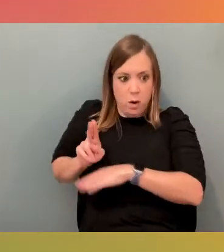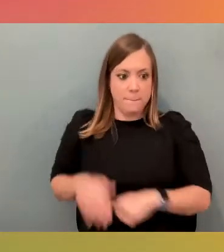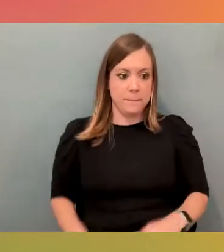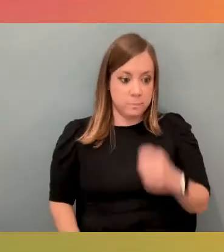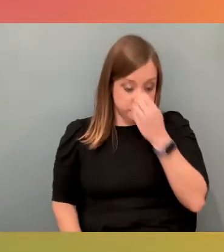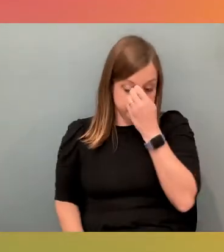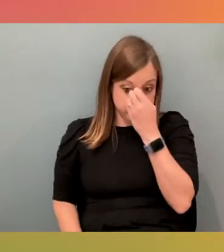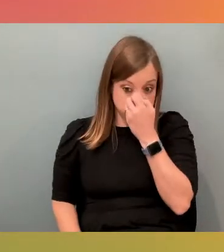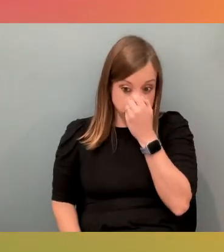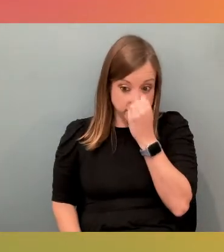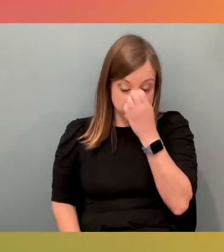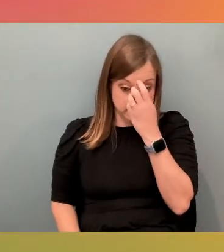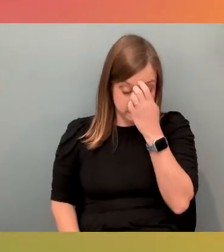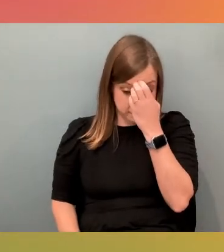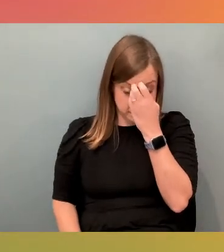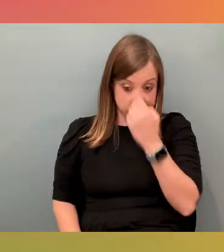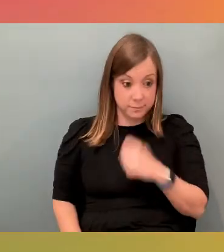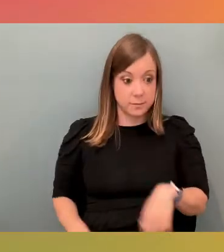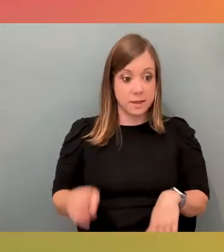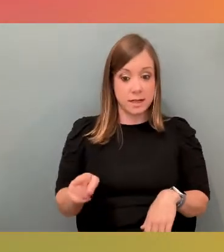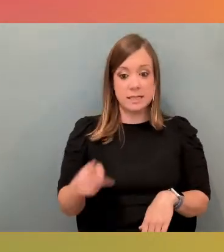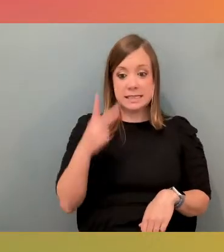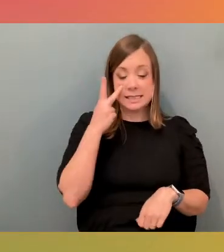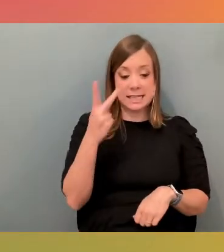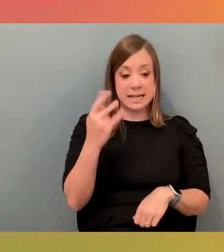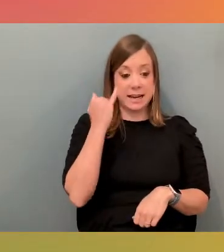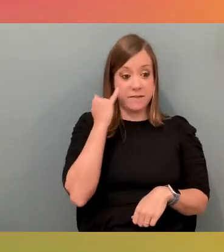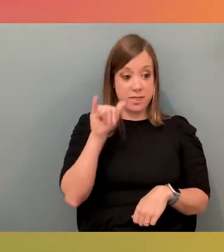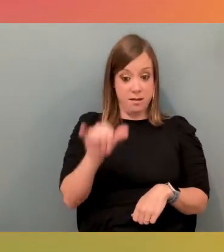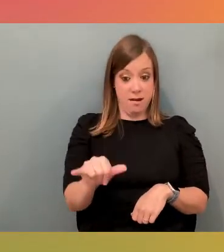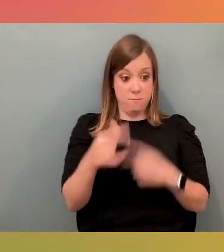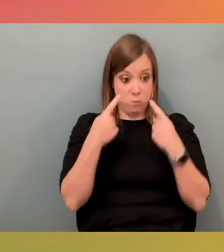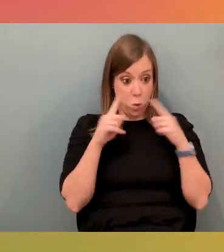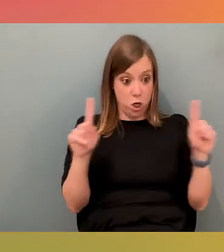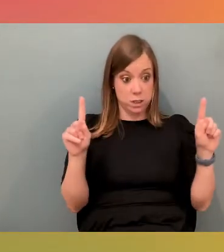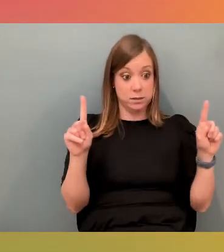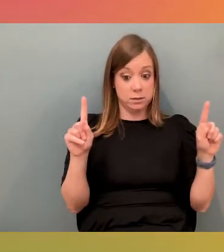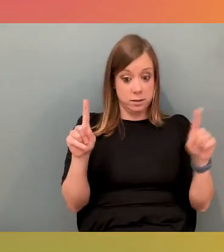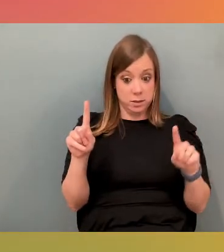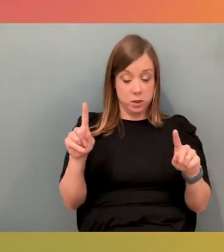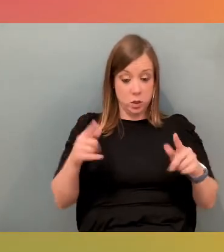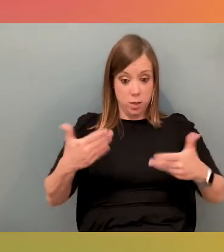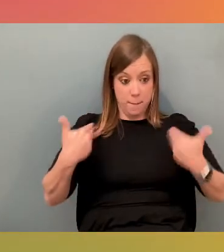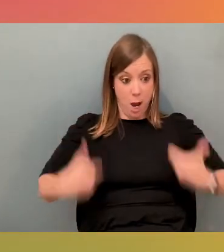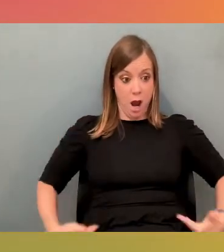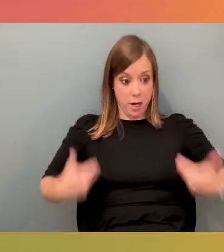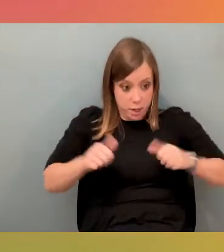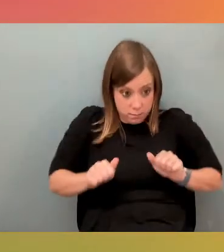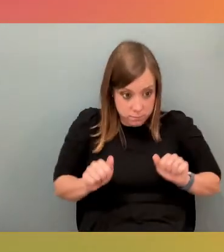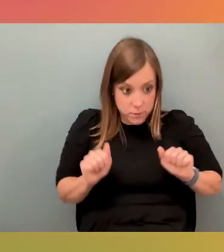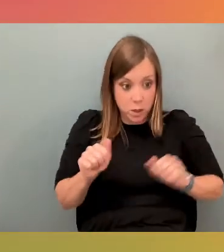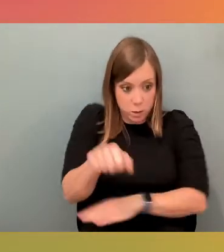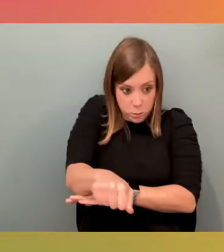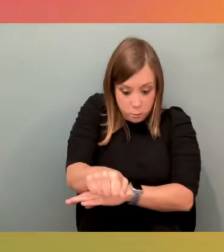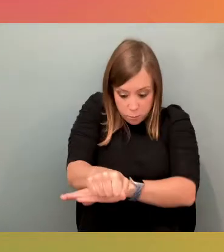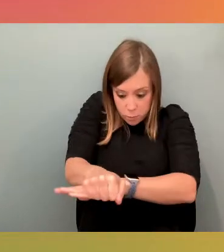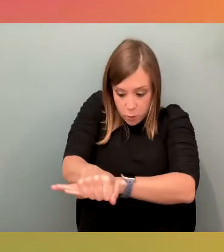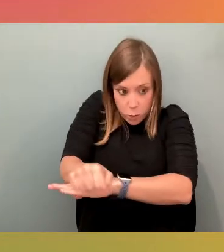okay. Lower your hands and come all the way down. We're gonna do that one more time. Inhale, peel